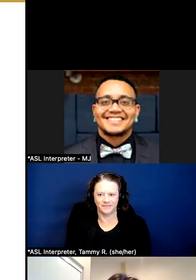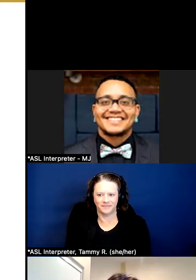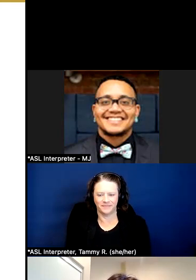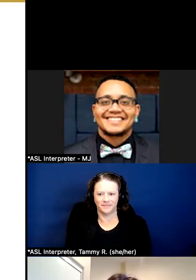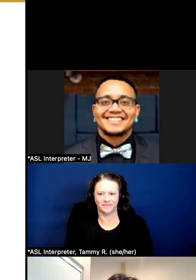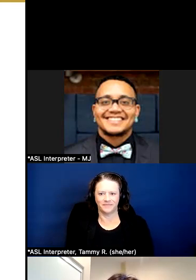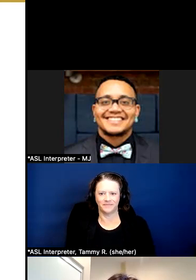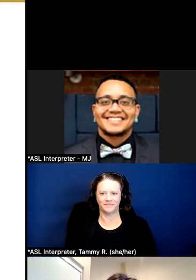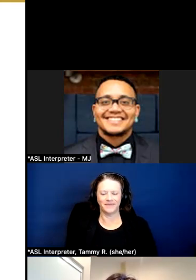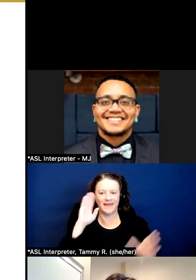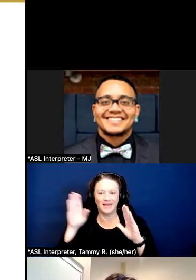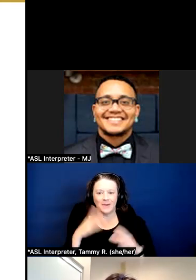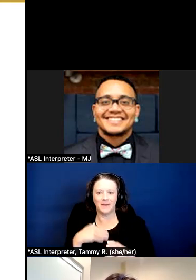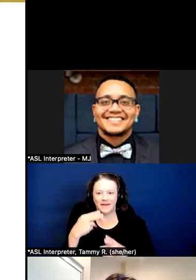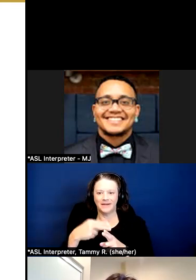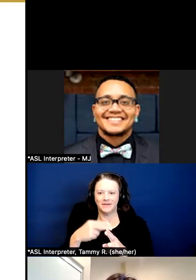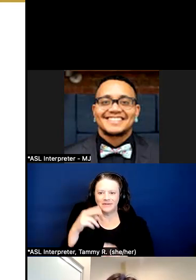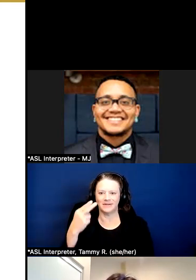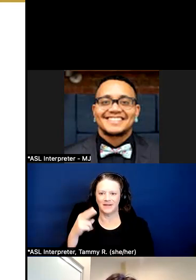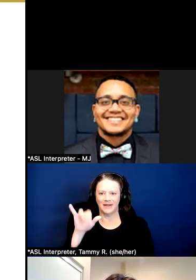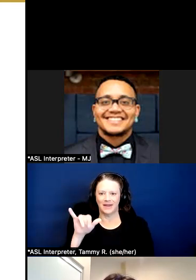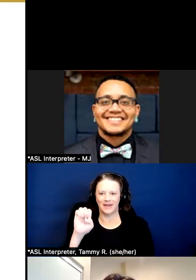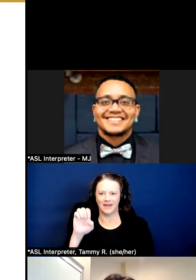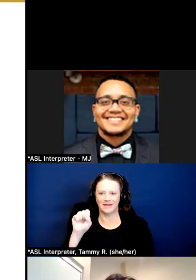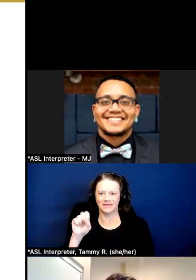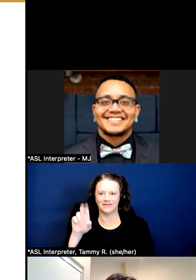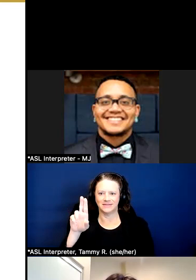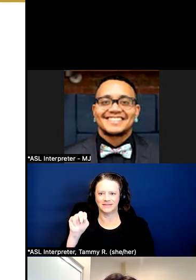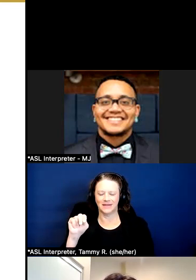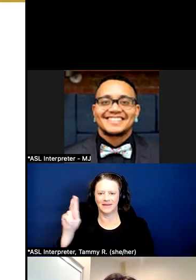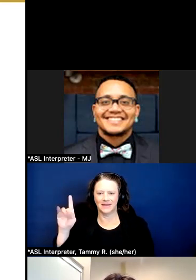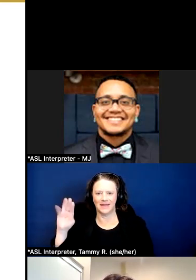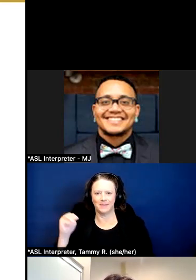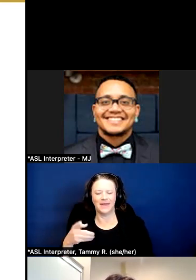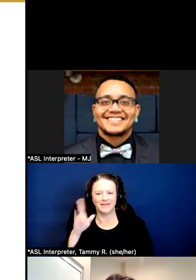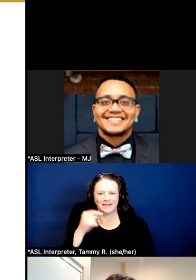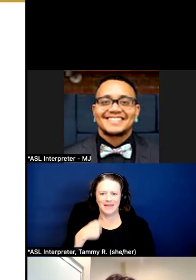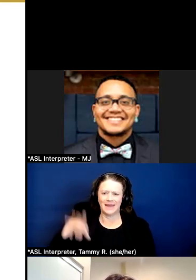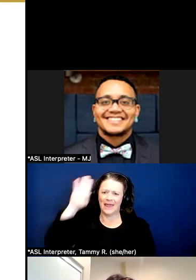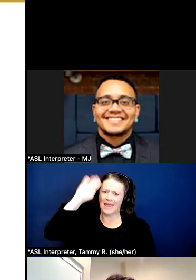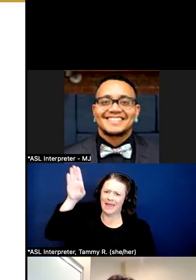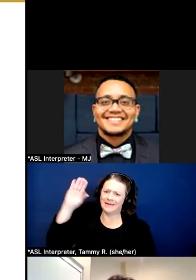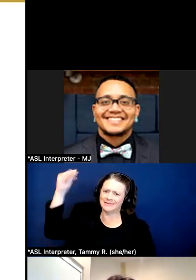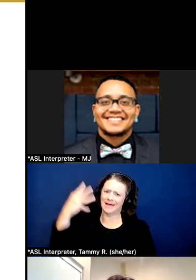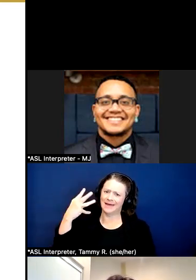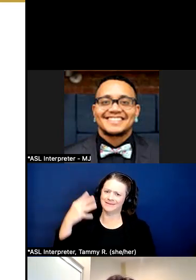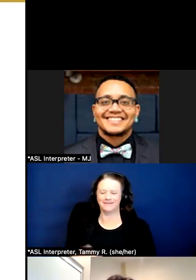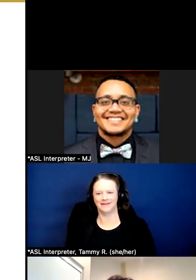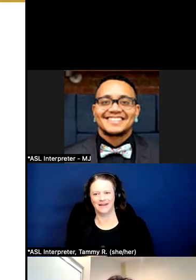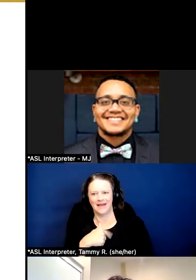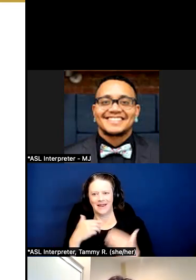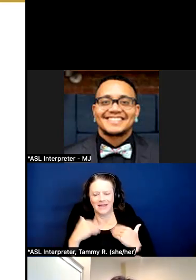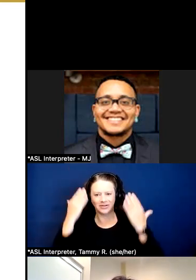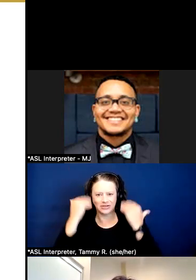Hello, my name is Hae-sun Kim. It's like saying hey to the sun, so Hae-sun. I have short black